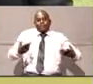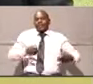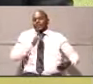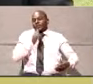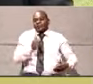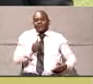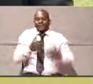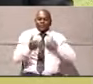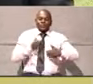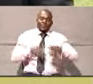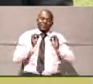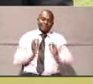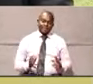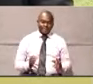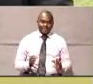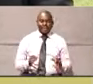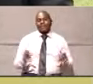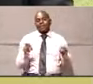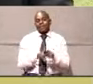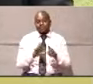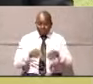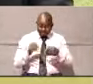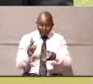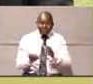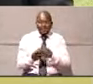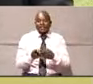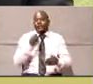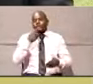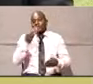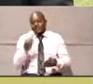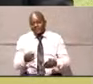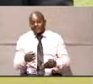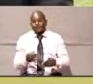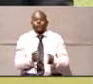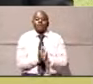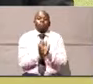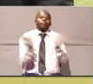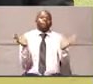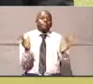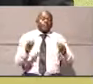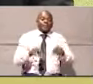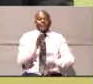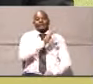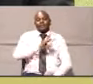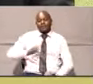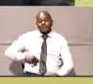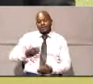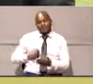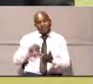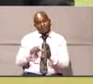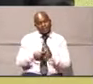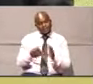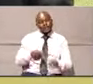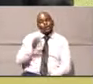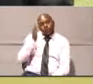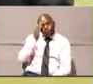want, and I'm not interested, yeah, I'm not even given an opportunity to say something to the electorate democratically and to their issues.